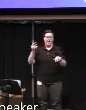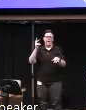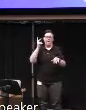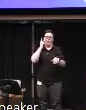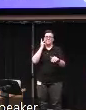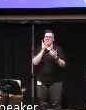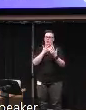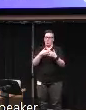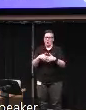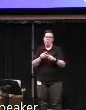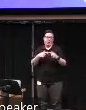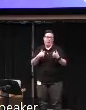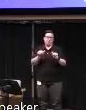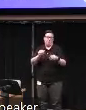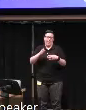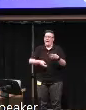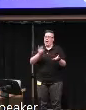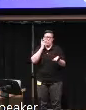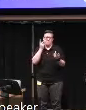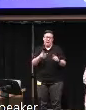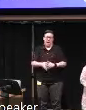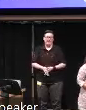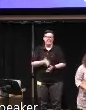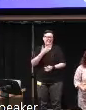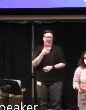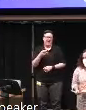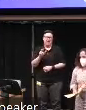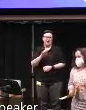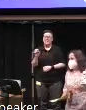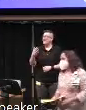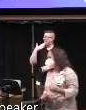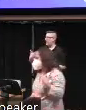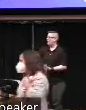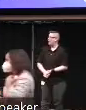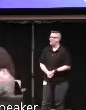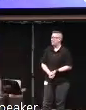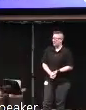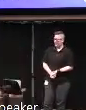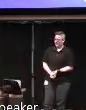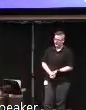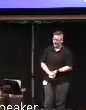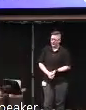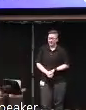that goes, but I'm going to try it at the end of our session today. Thank you, Dr. Lee. Thank you.